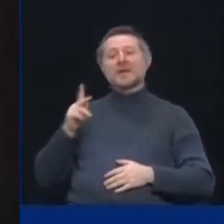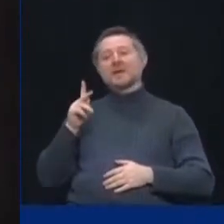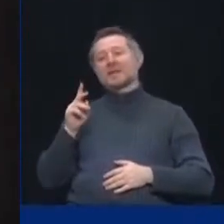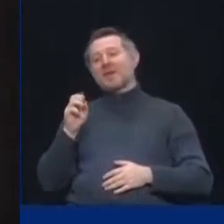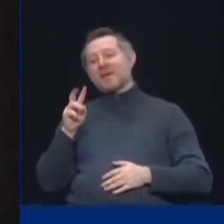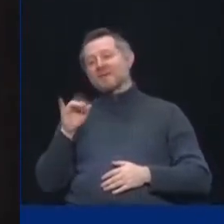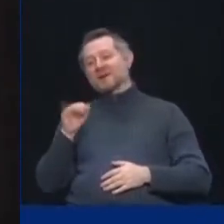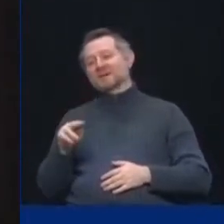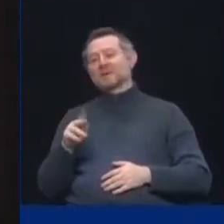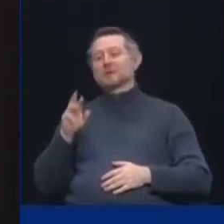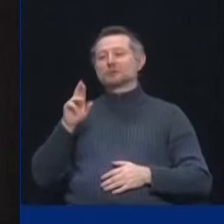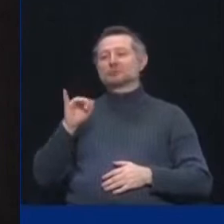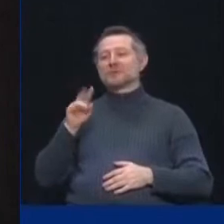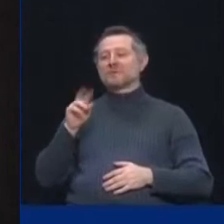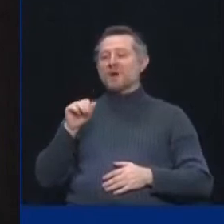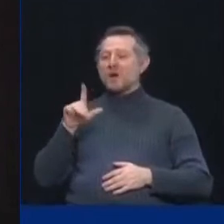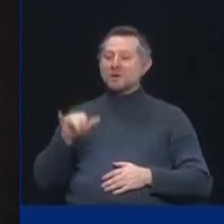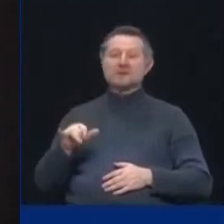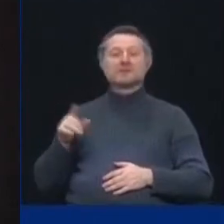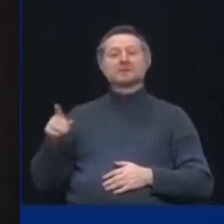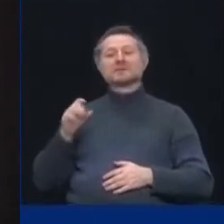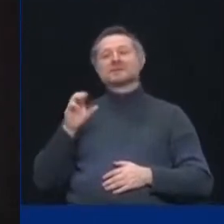to work with. Everything we do